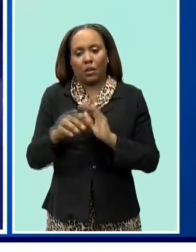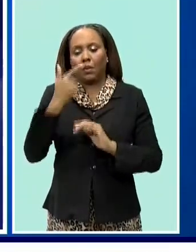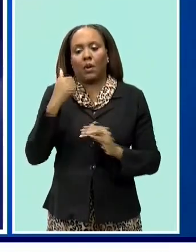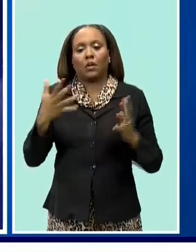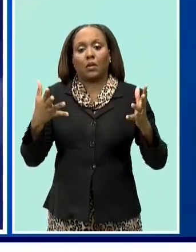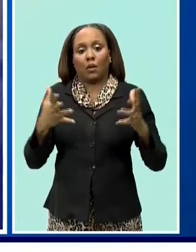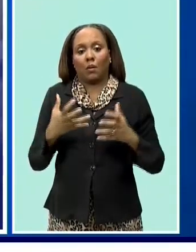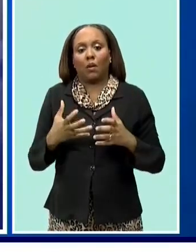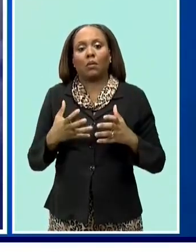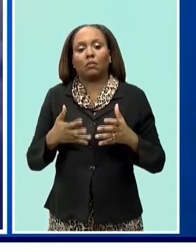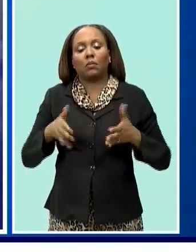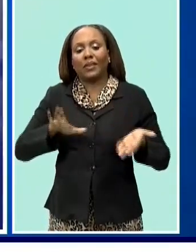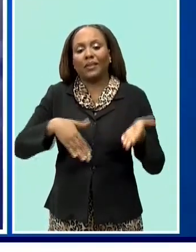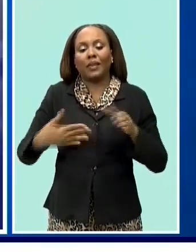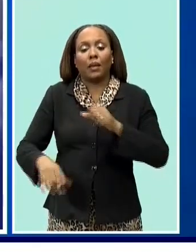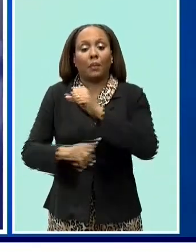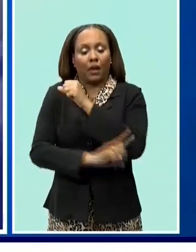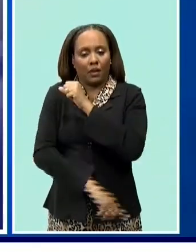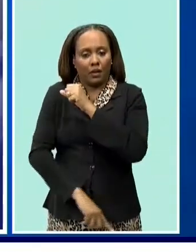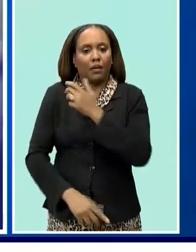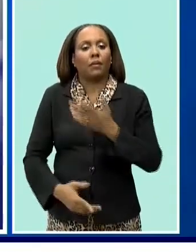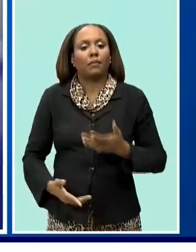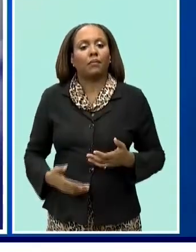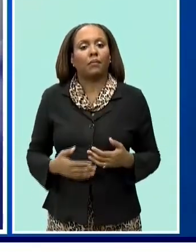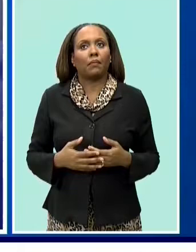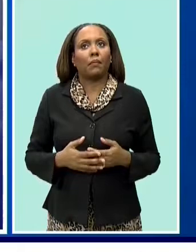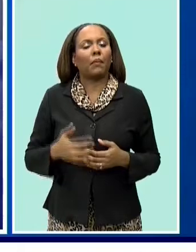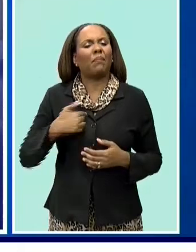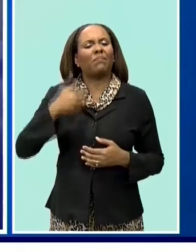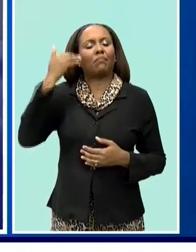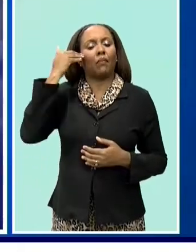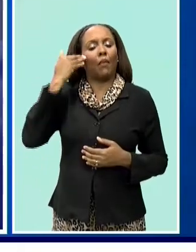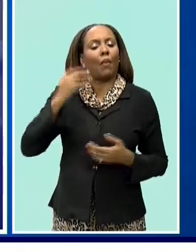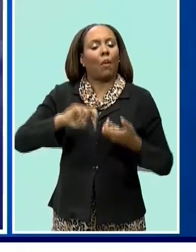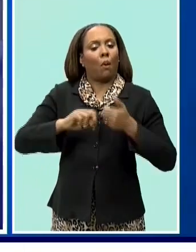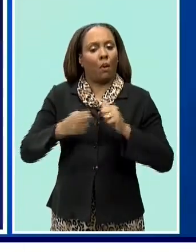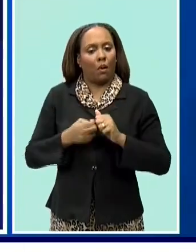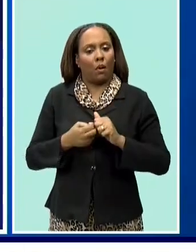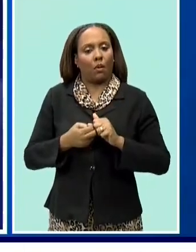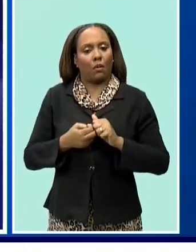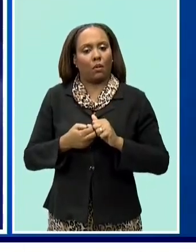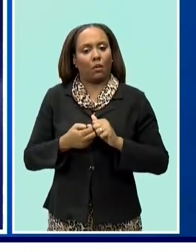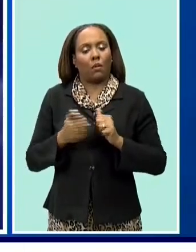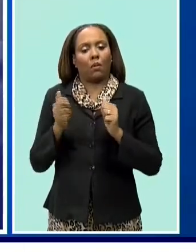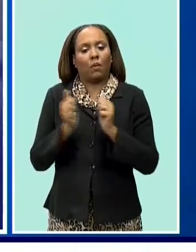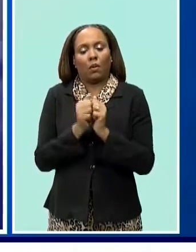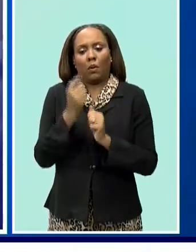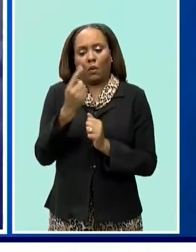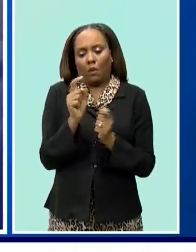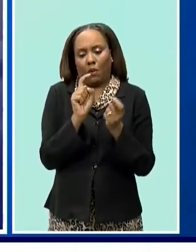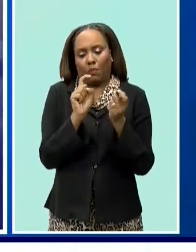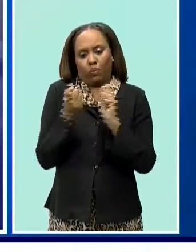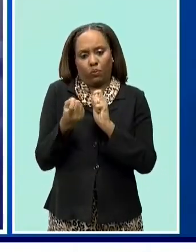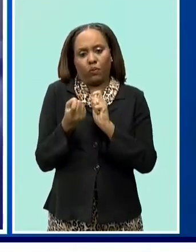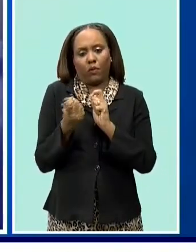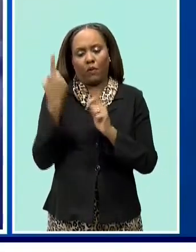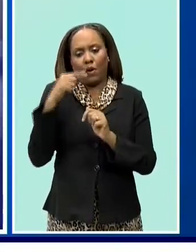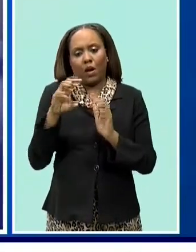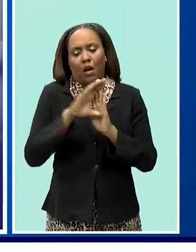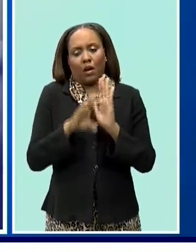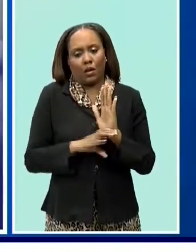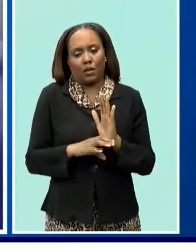penalty if warranted. I admit that there was an issue with the sole amendment to the Constitution that was rejected by the